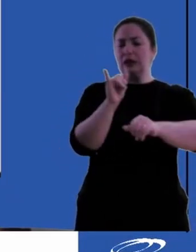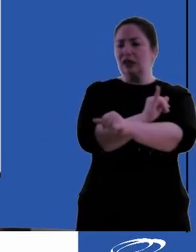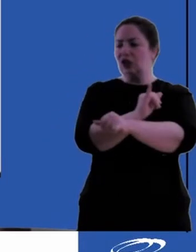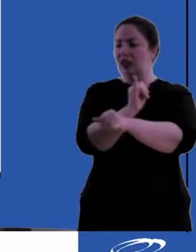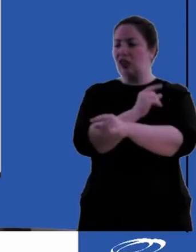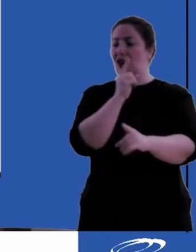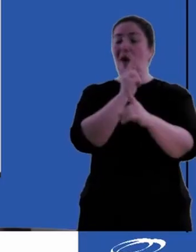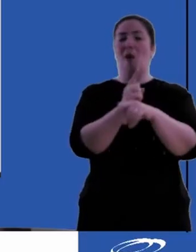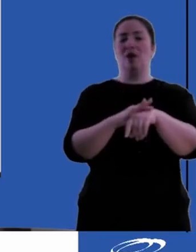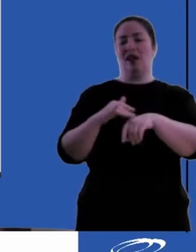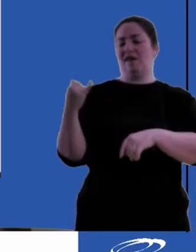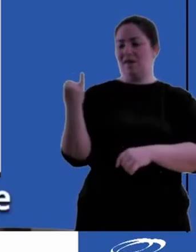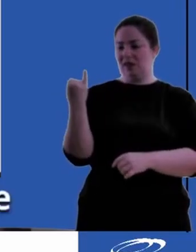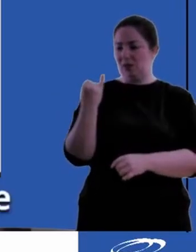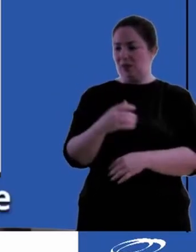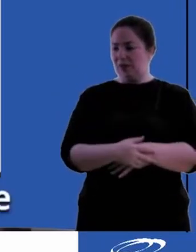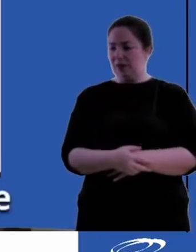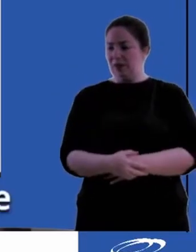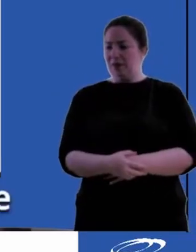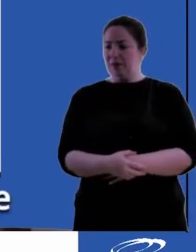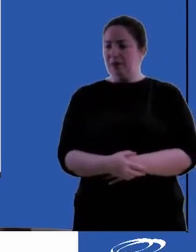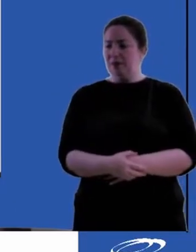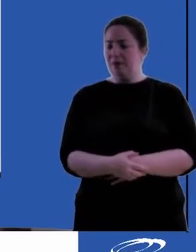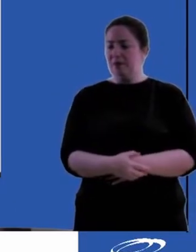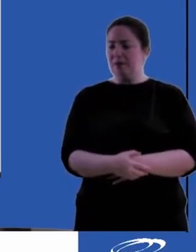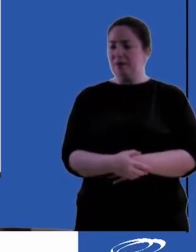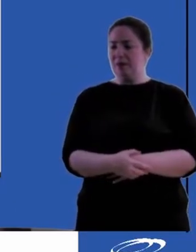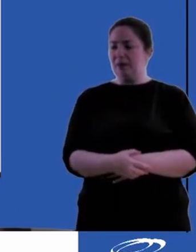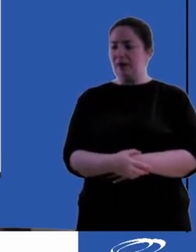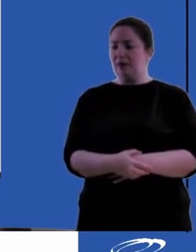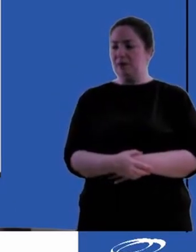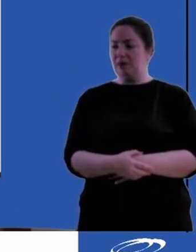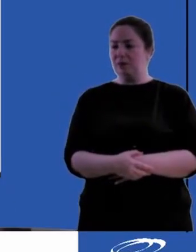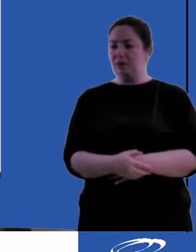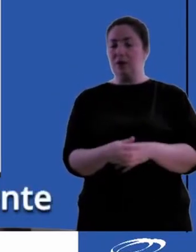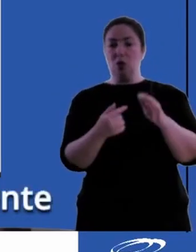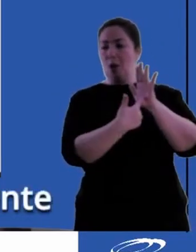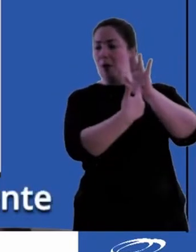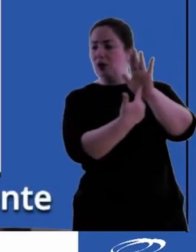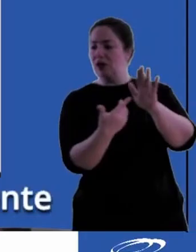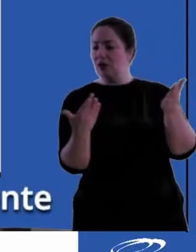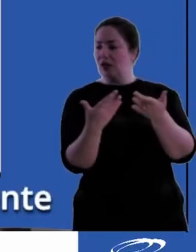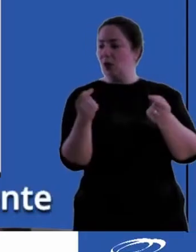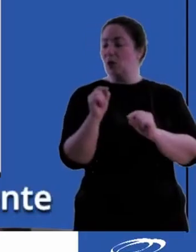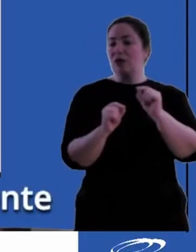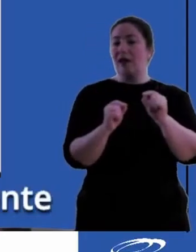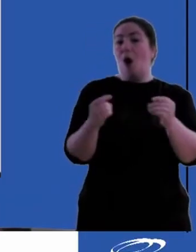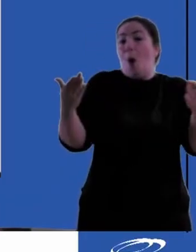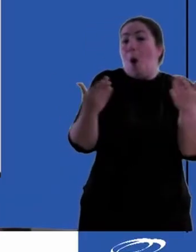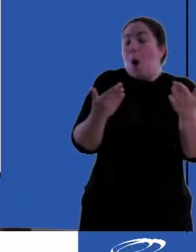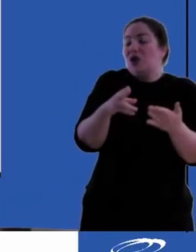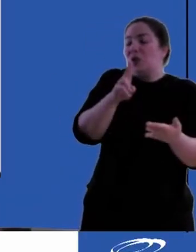of those implants. And so we devised a method for sonicating implants. And what I'm showing you here is what we do in our lab clinically every day